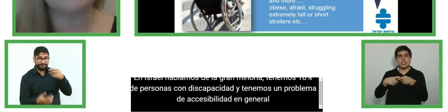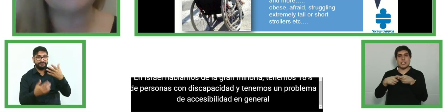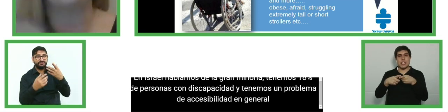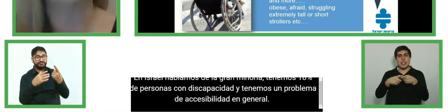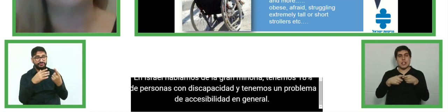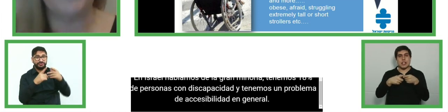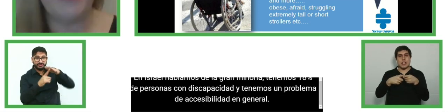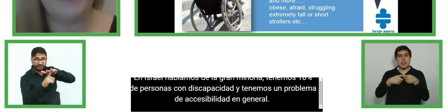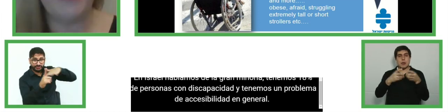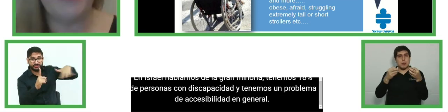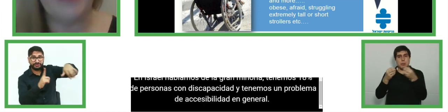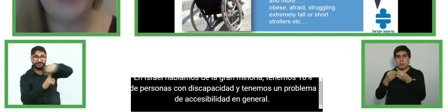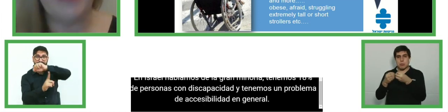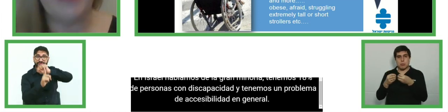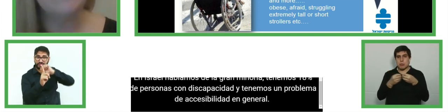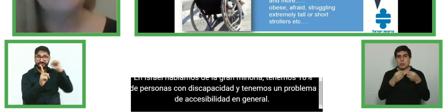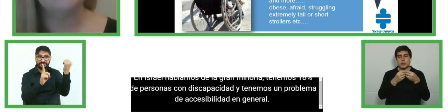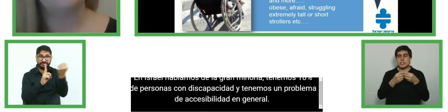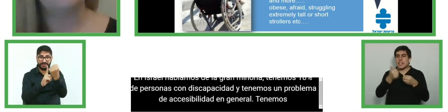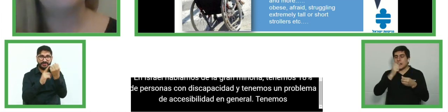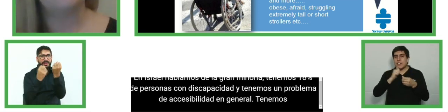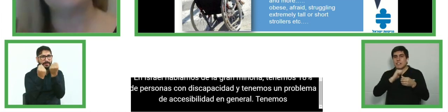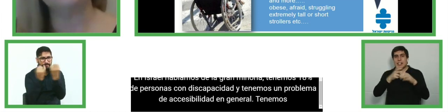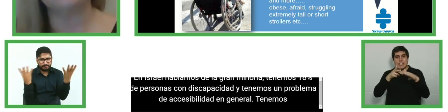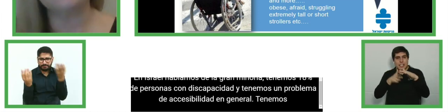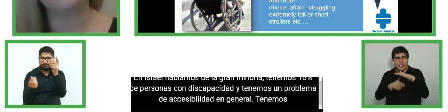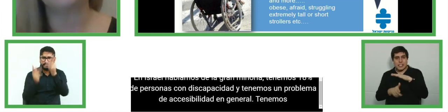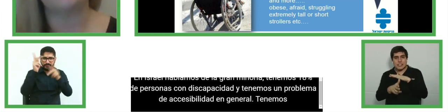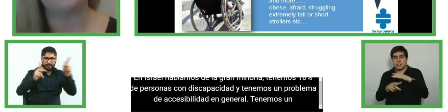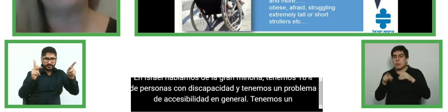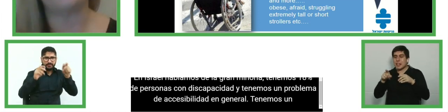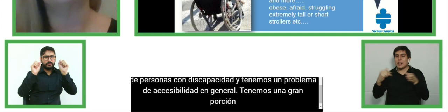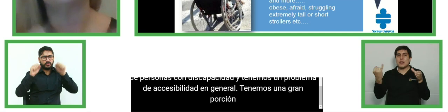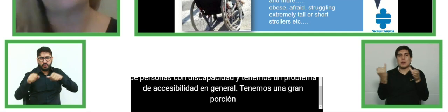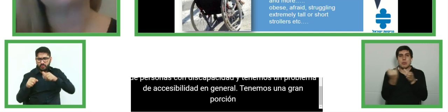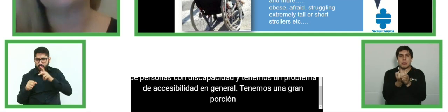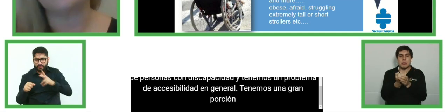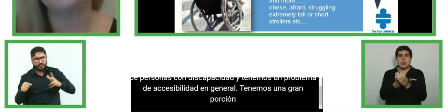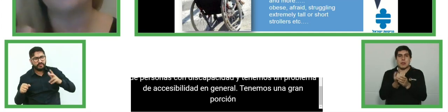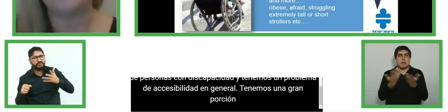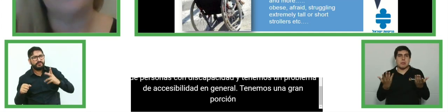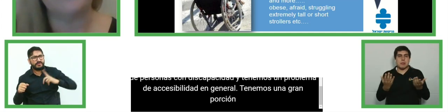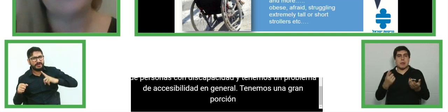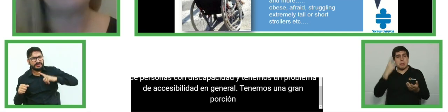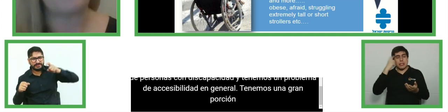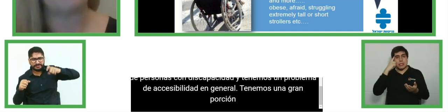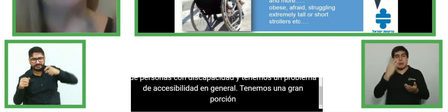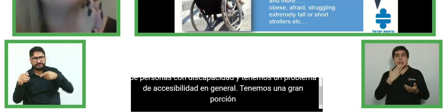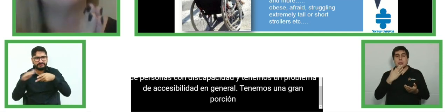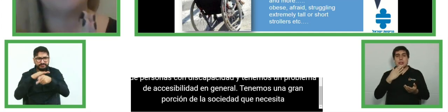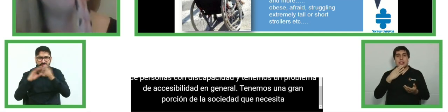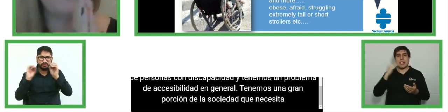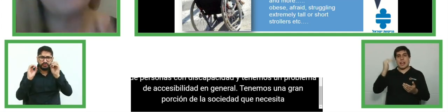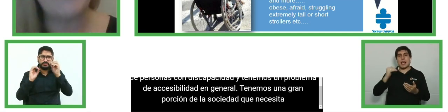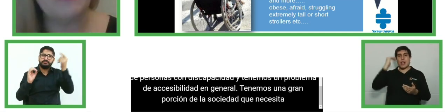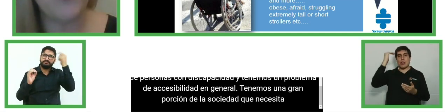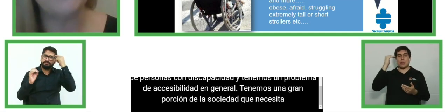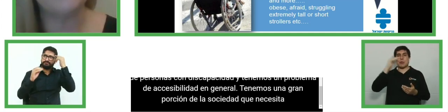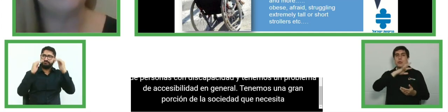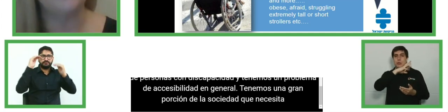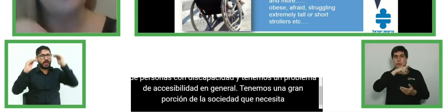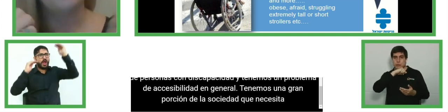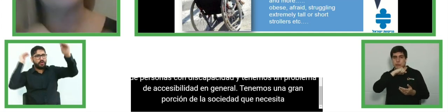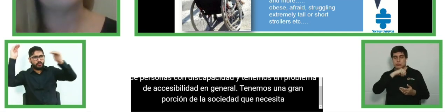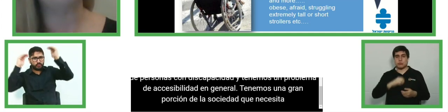And this is the approach that Access Israel came about. We didn't come from a begging point of view. We came from a point of view saying, guys, you